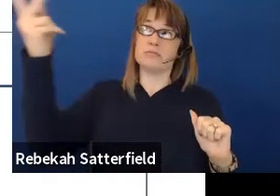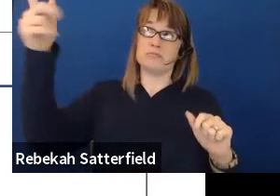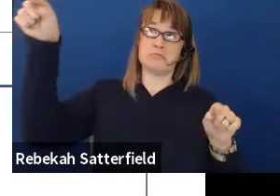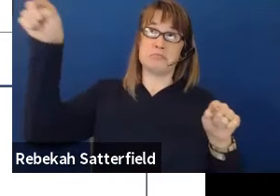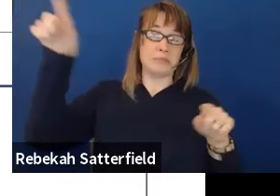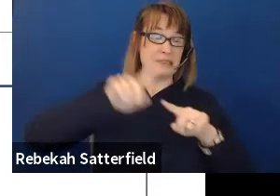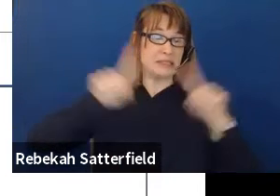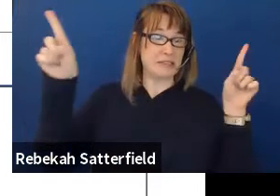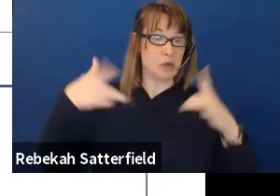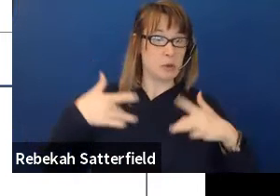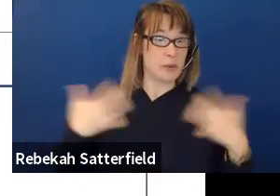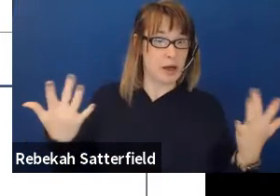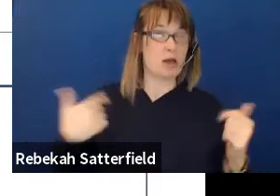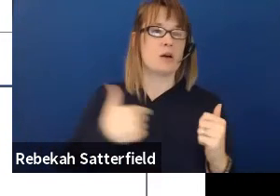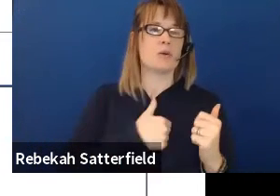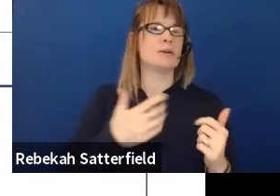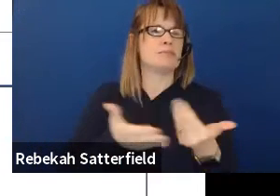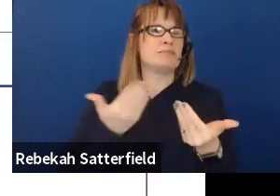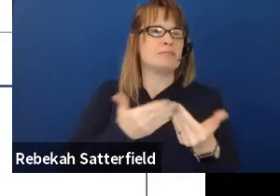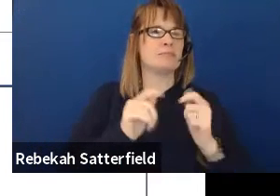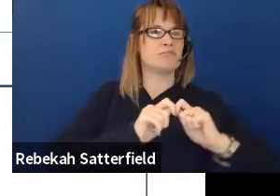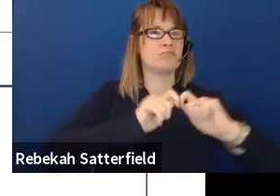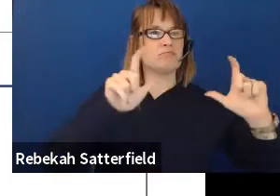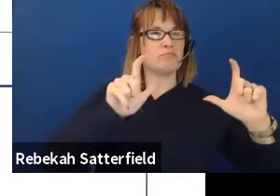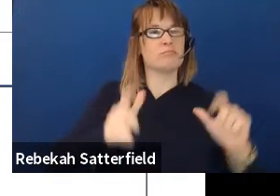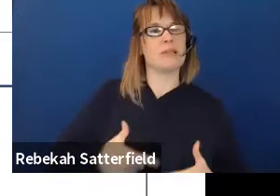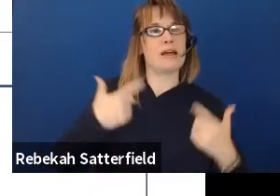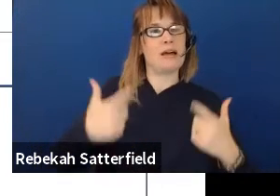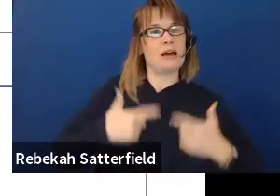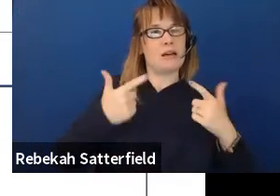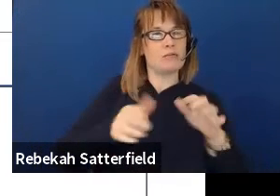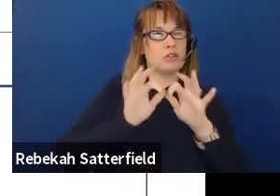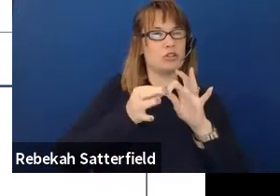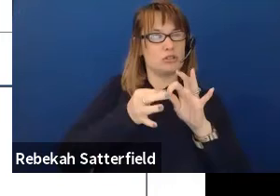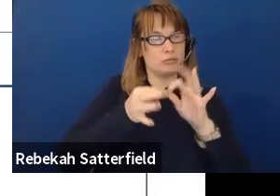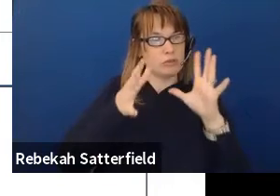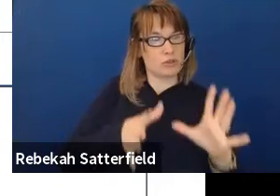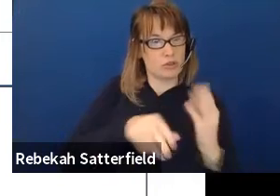that we are able to bring in a live video interpreter into a video visit,